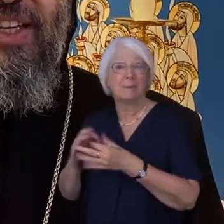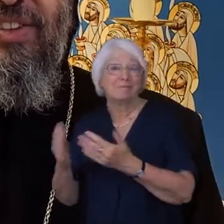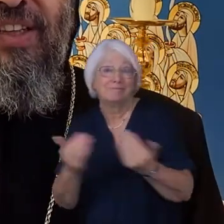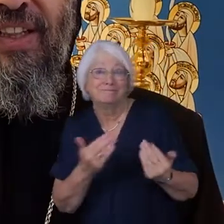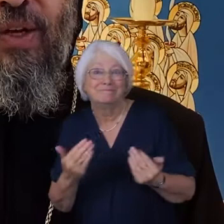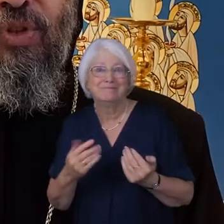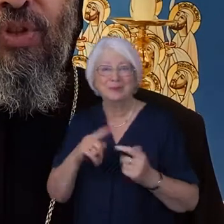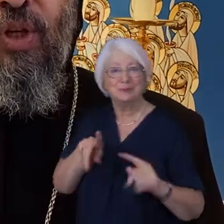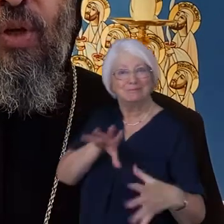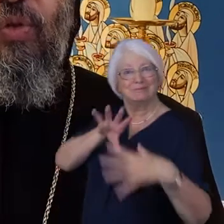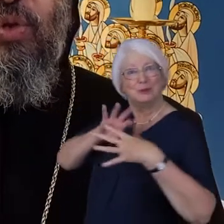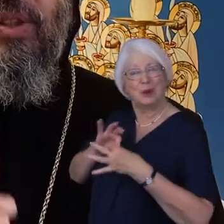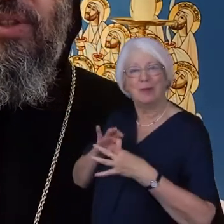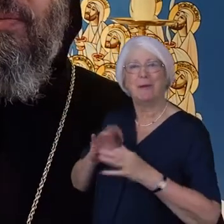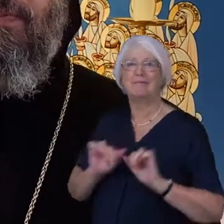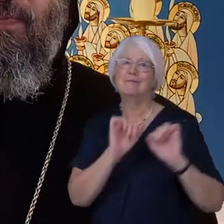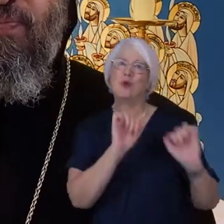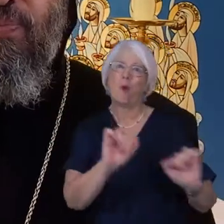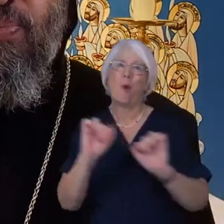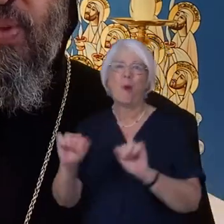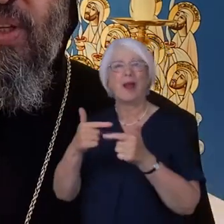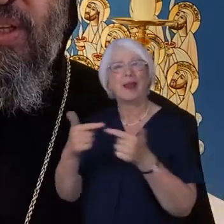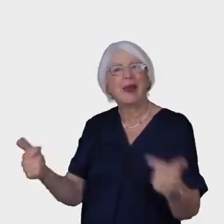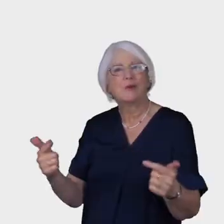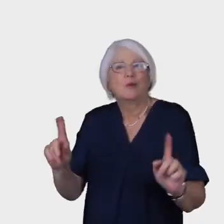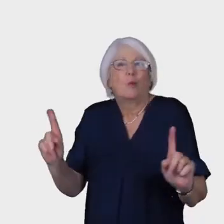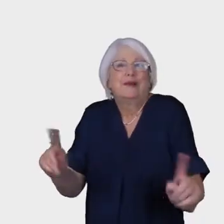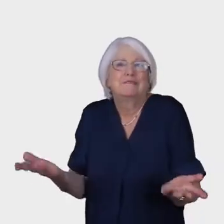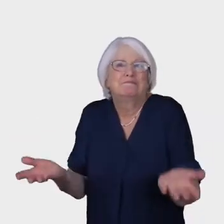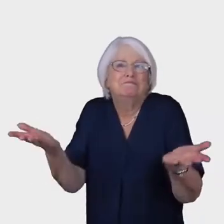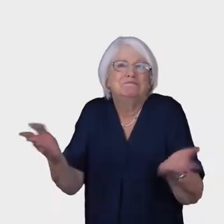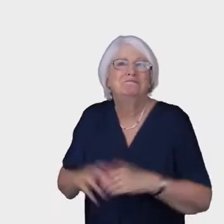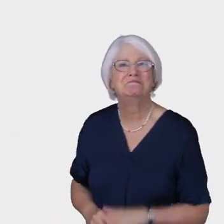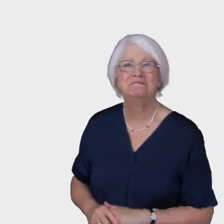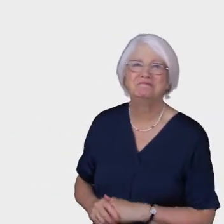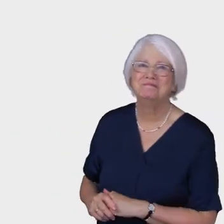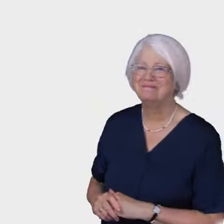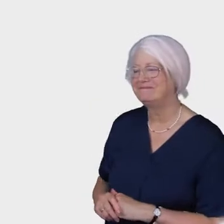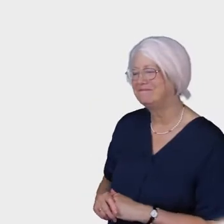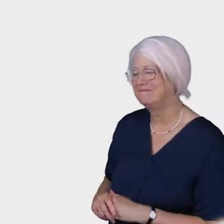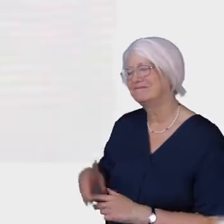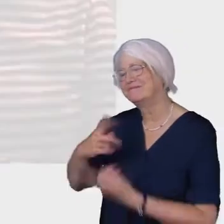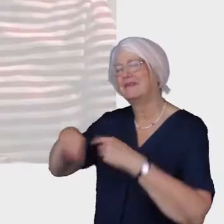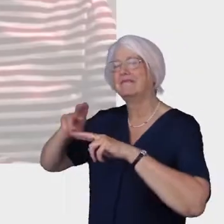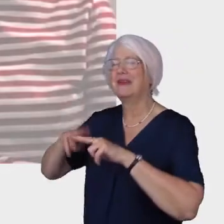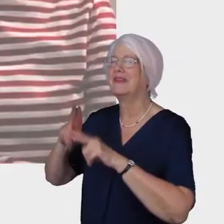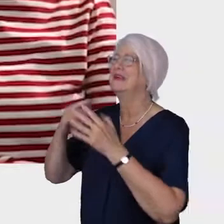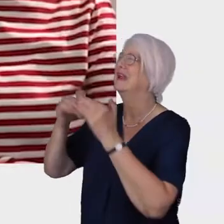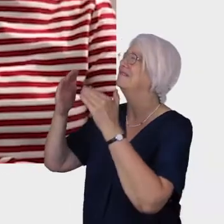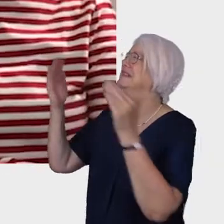to recite it in the language of your choice. Our Father in heaven, hallowed be your